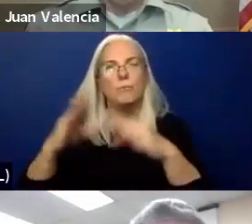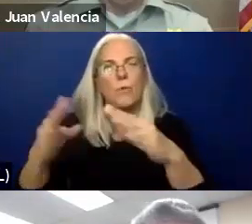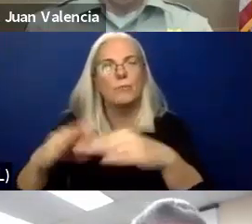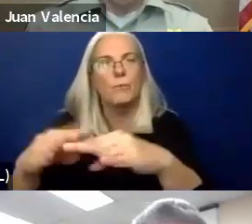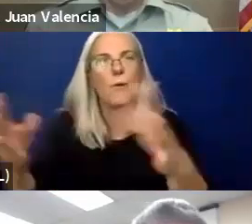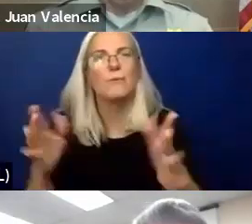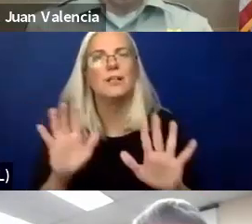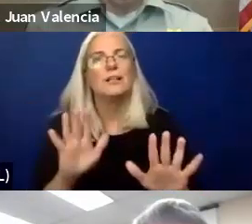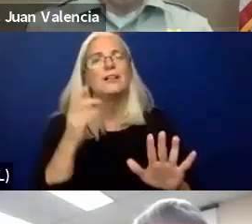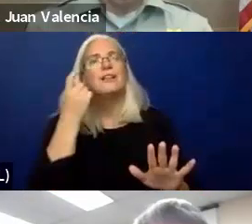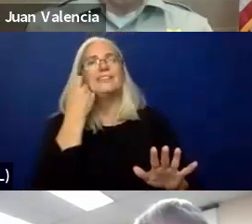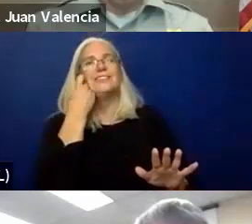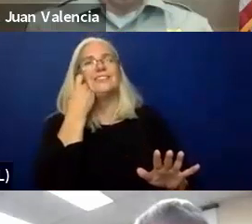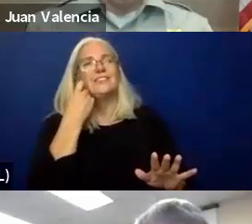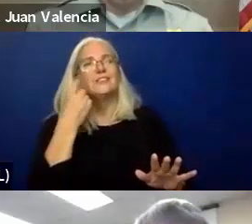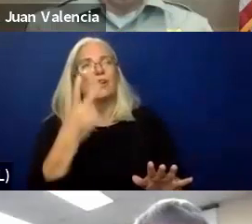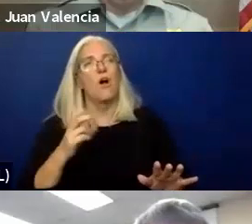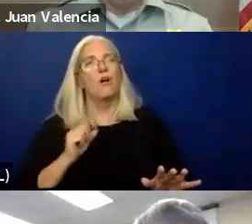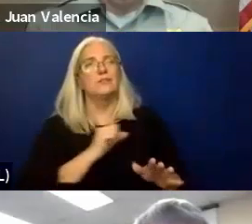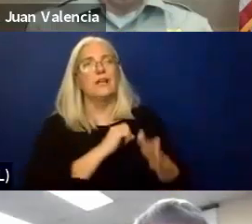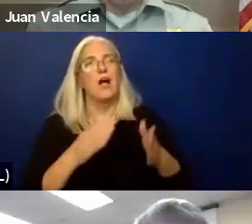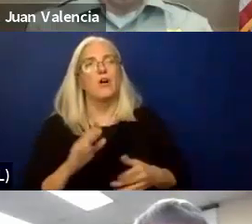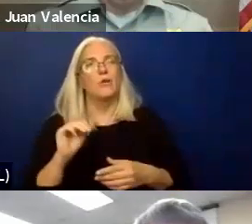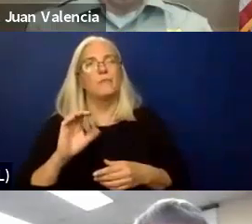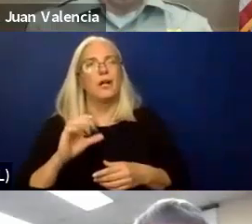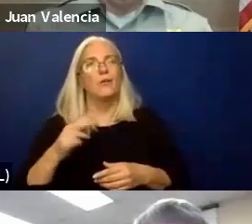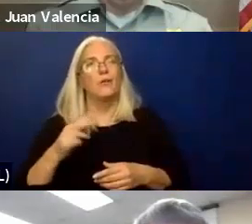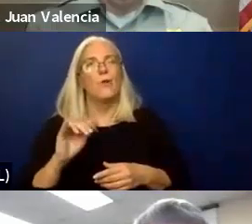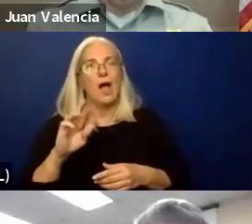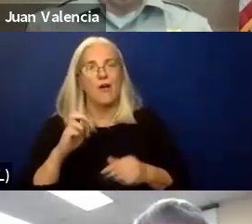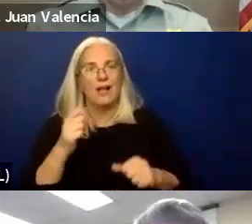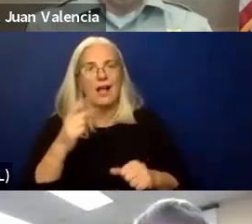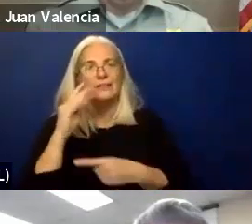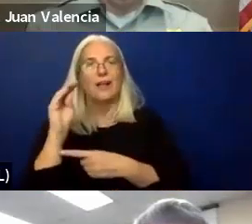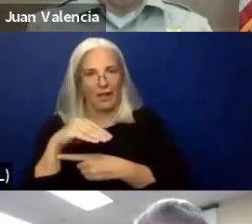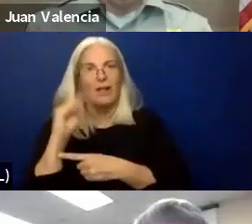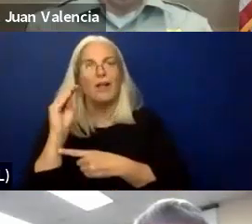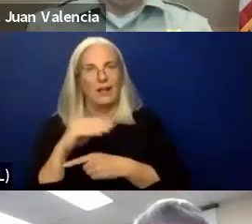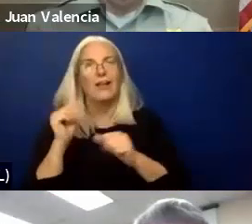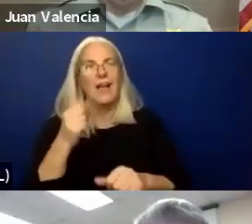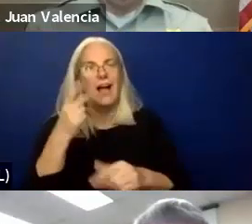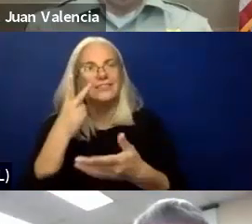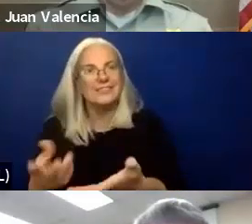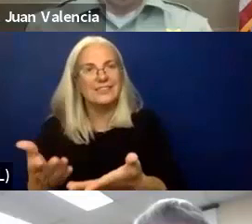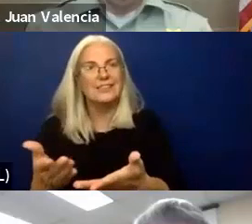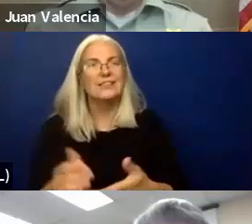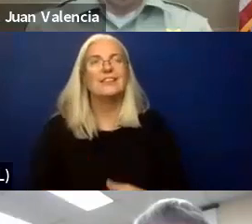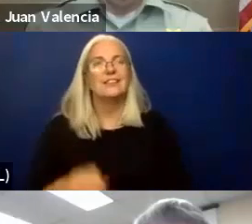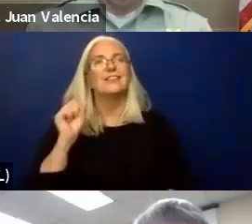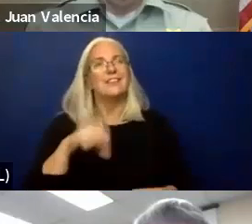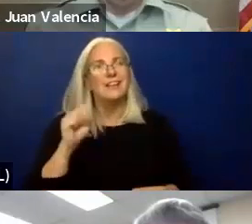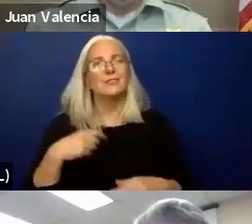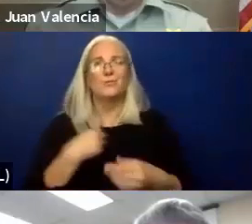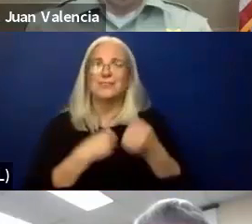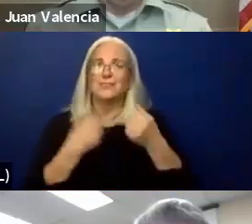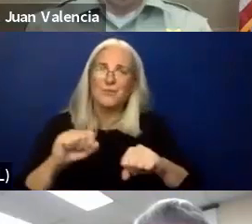McGuire shaking his head yes. So we are working together and trying to work with the governor and figure out the way forward.